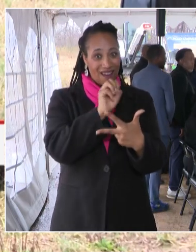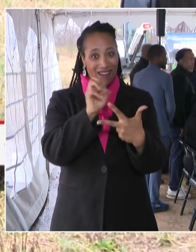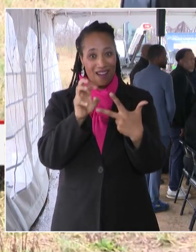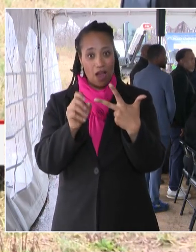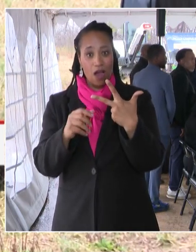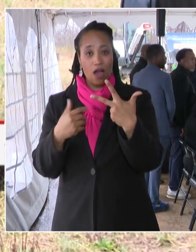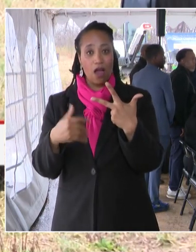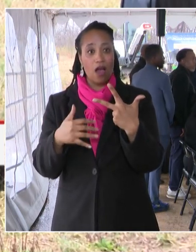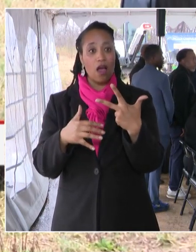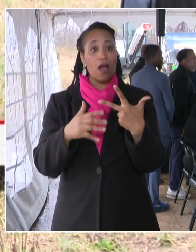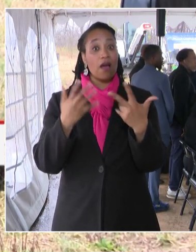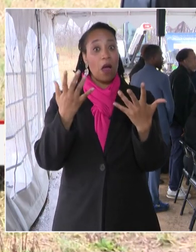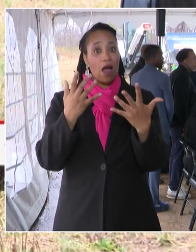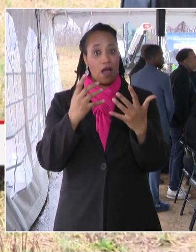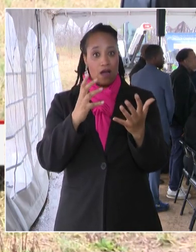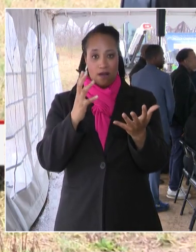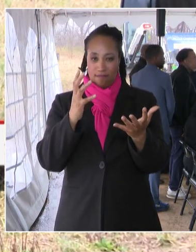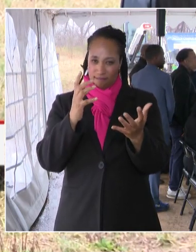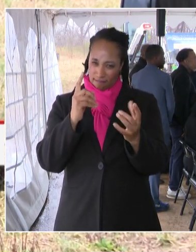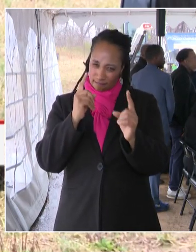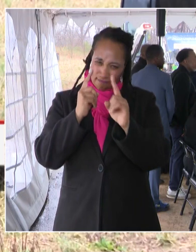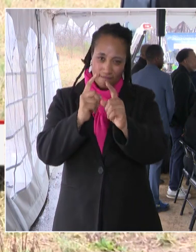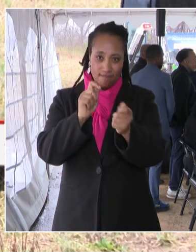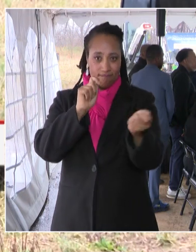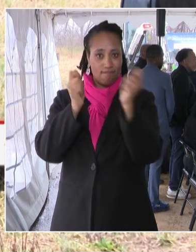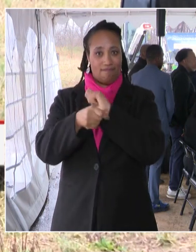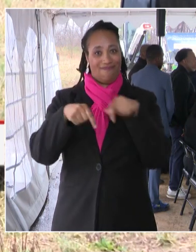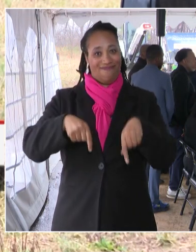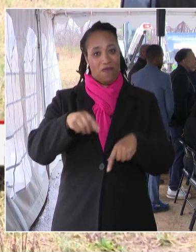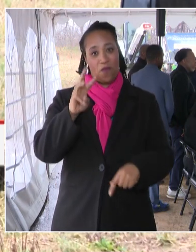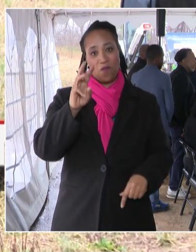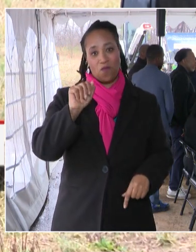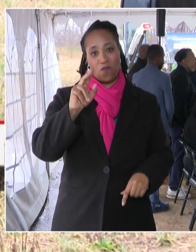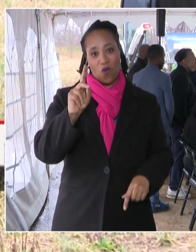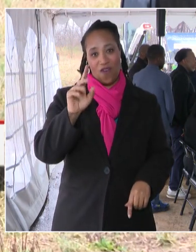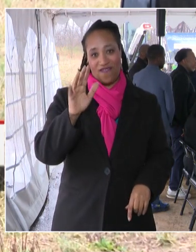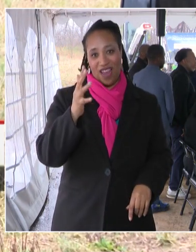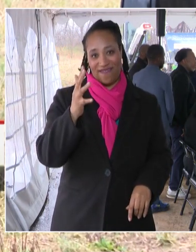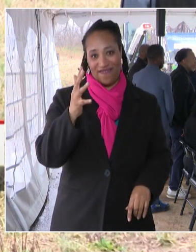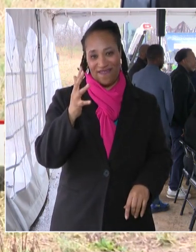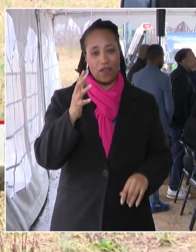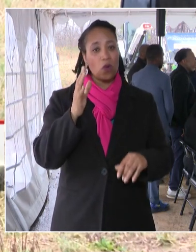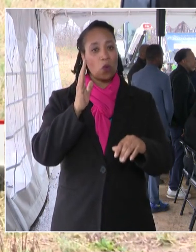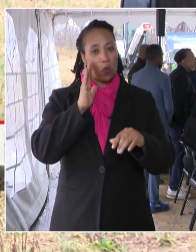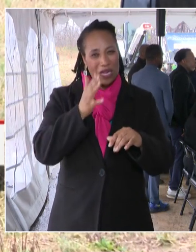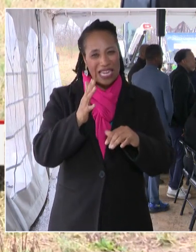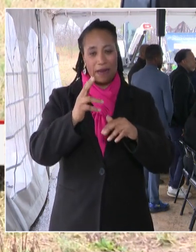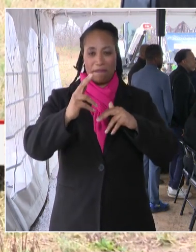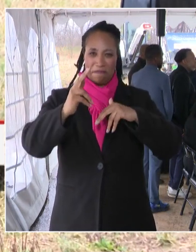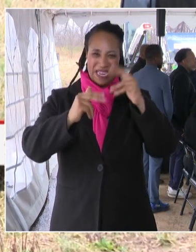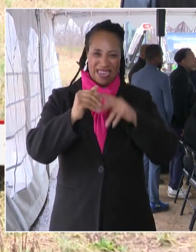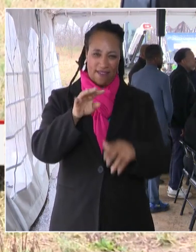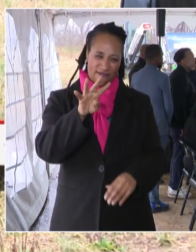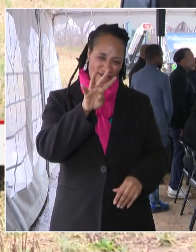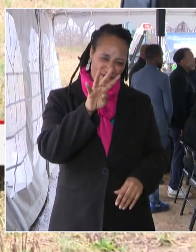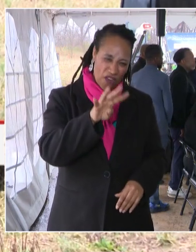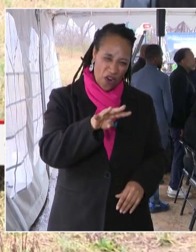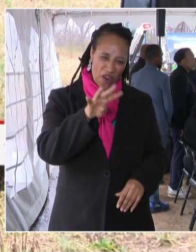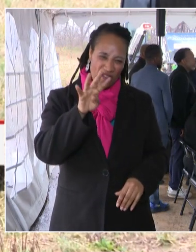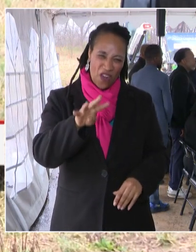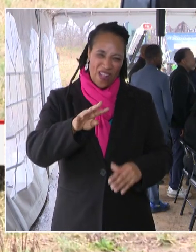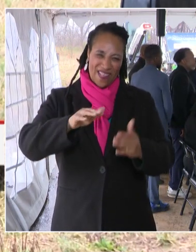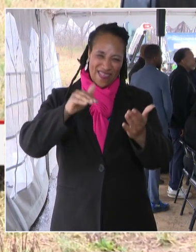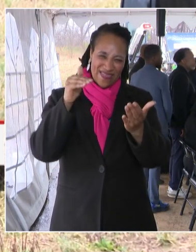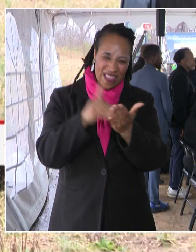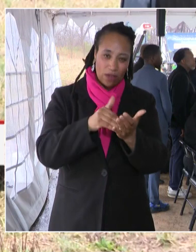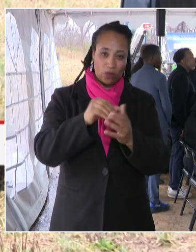5. We will build a new 44-square-foot recreation center, which will house our early child care